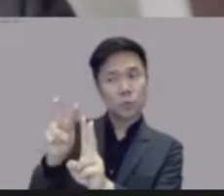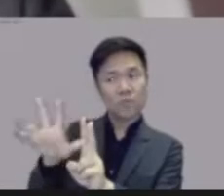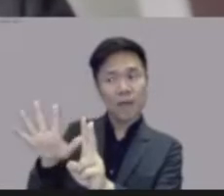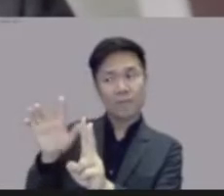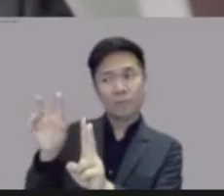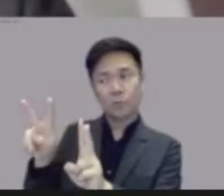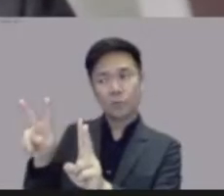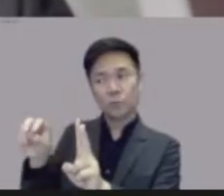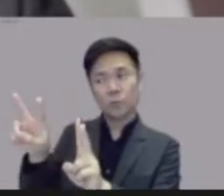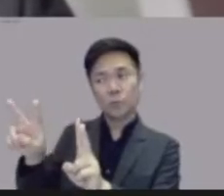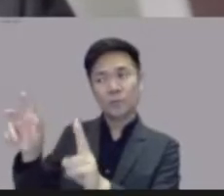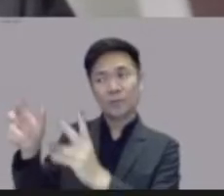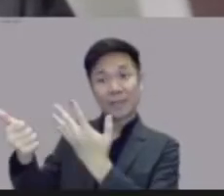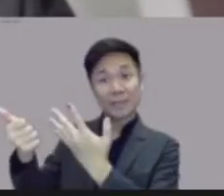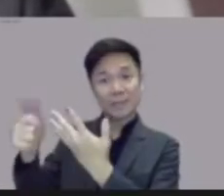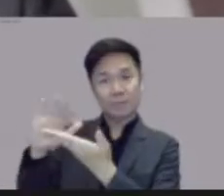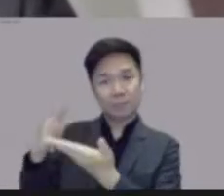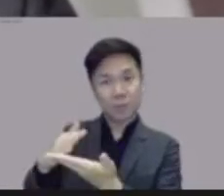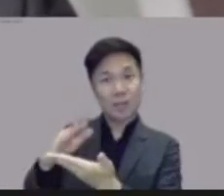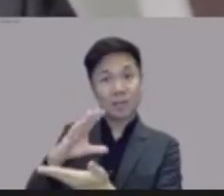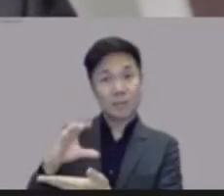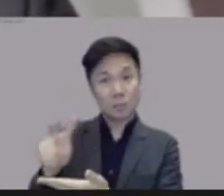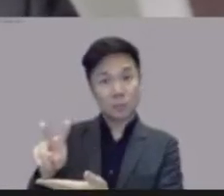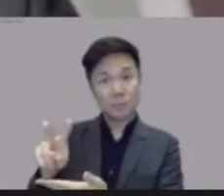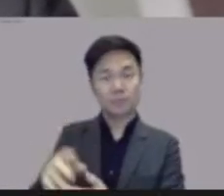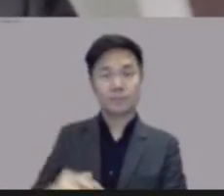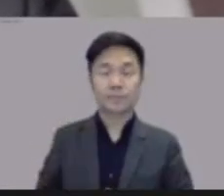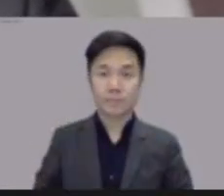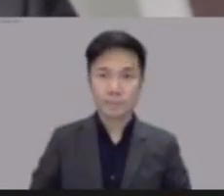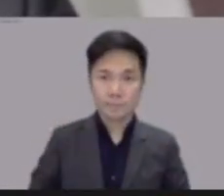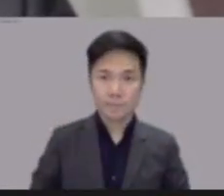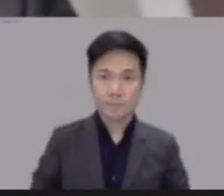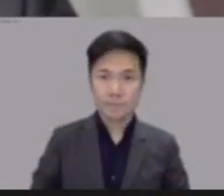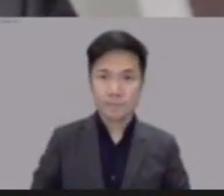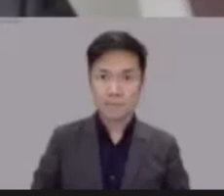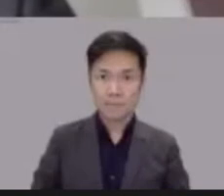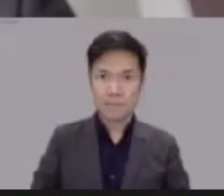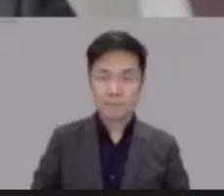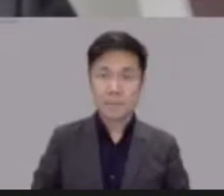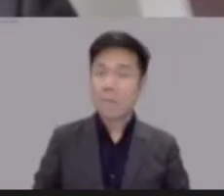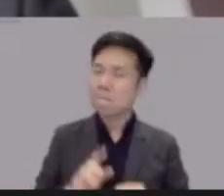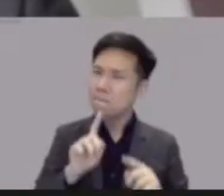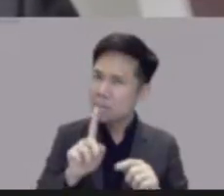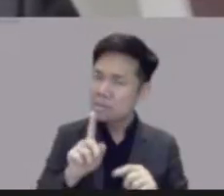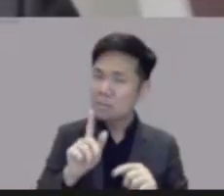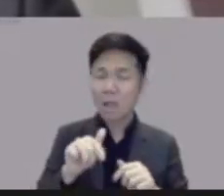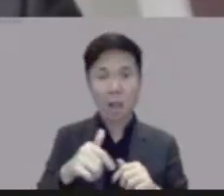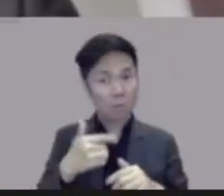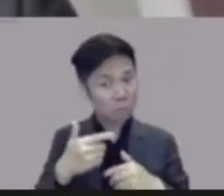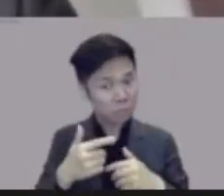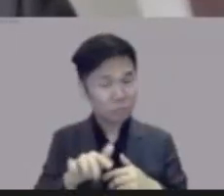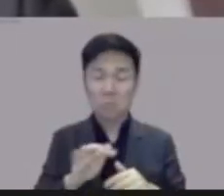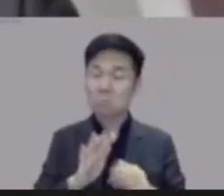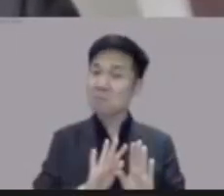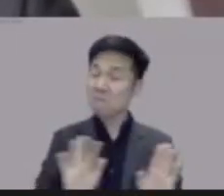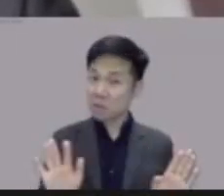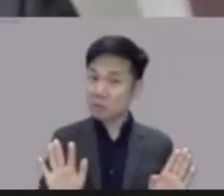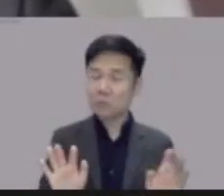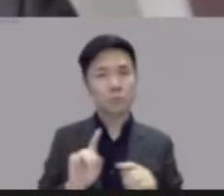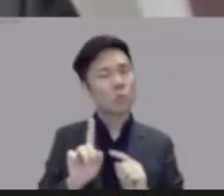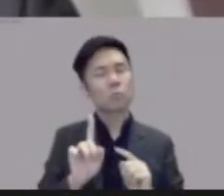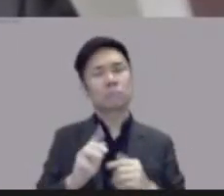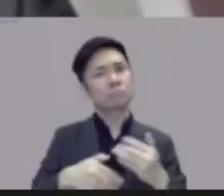that a lot remains to be done so rather than being overwhelmed why not Embrace cooperation